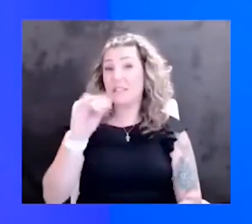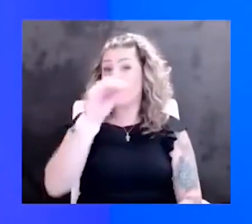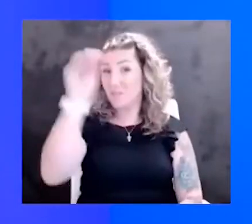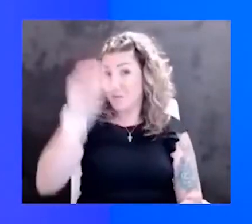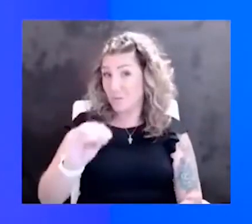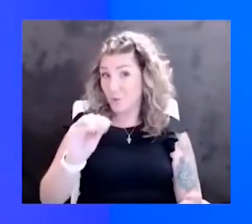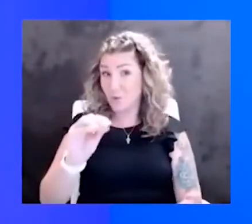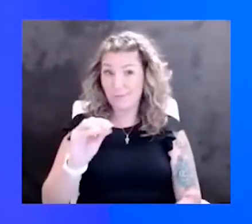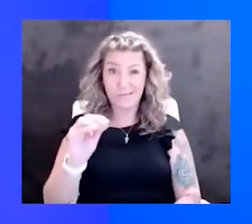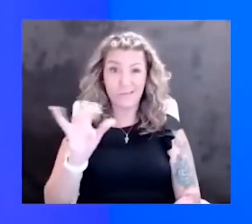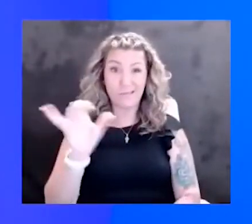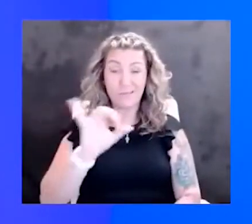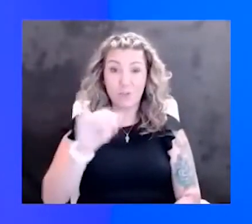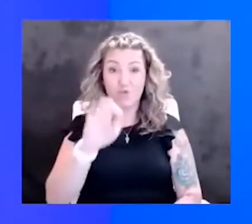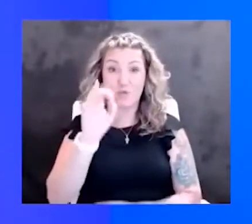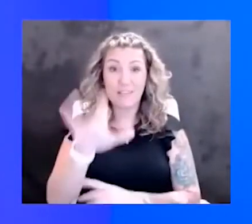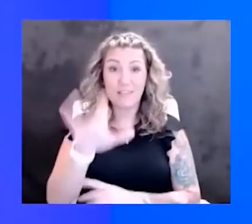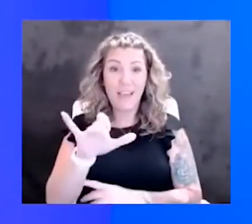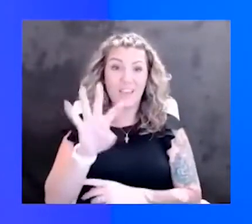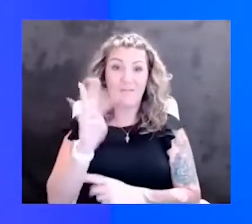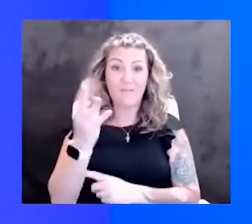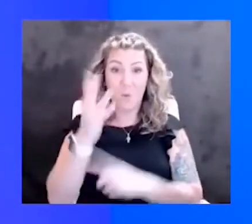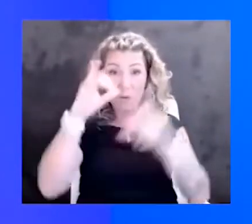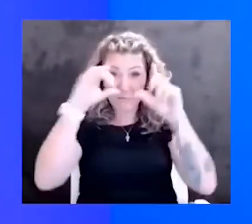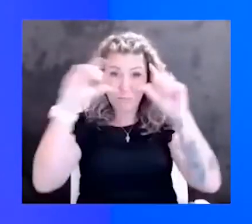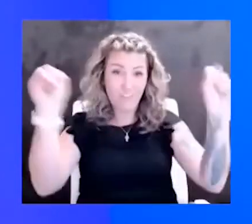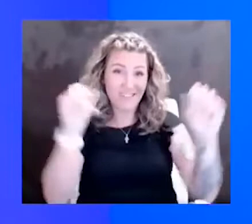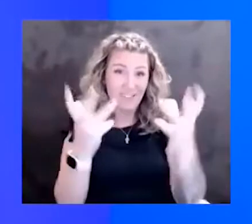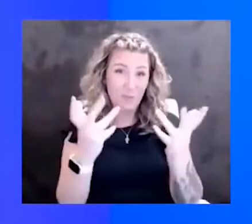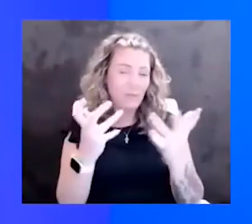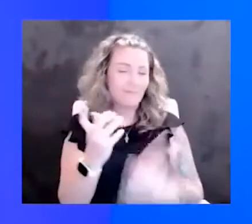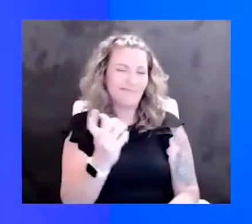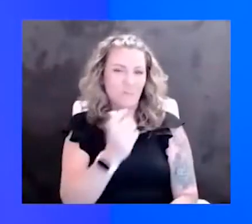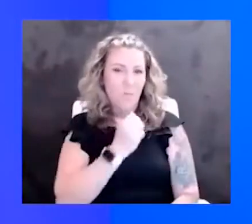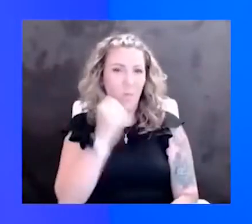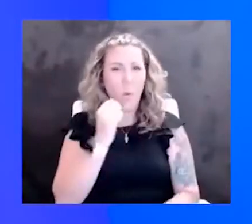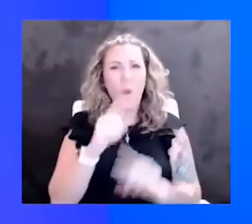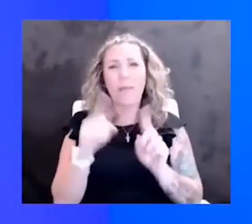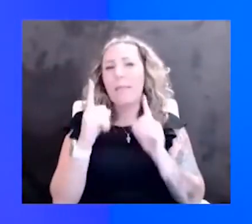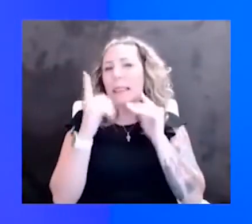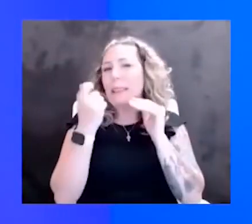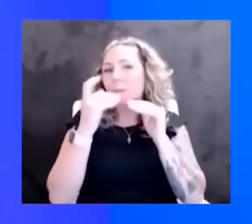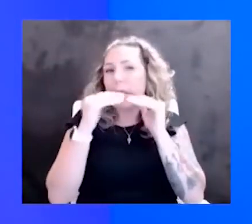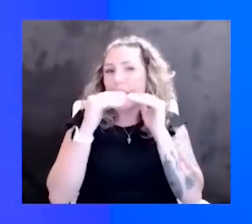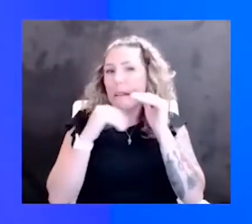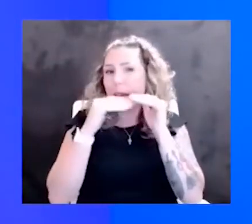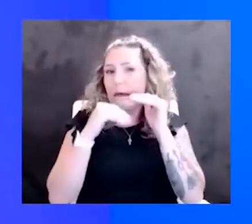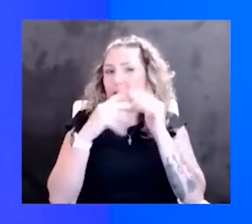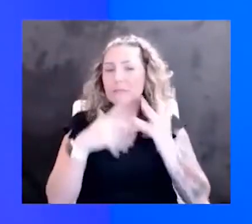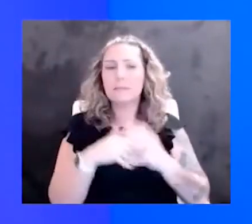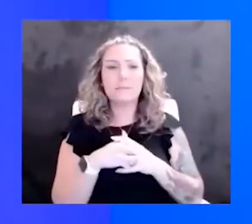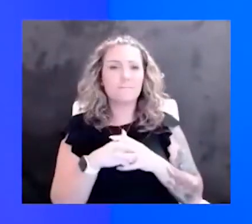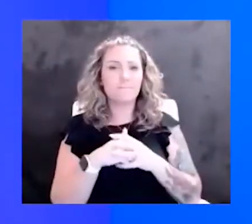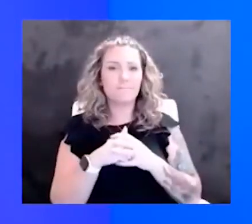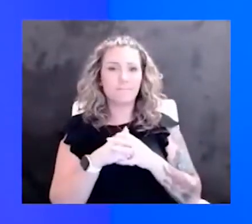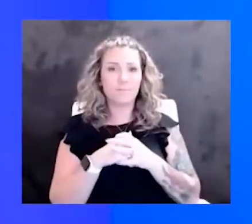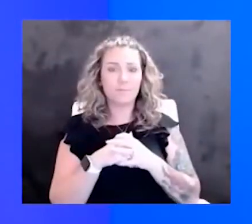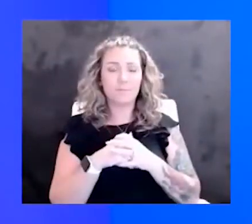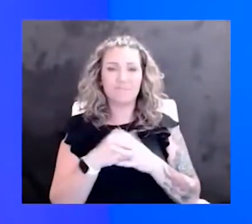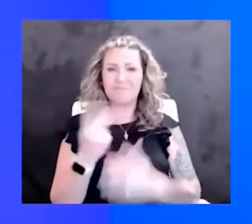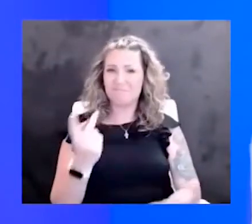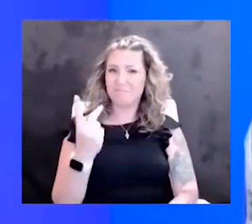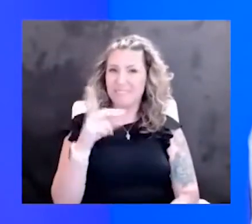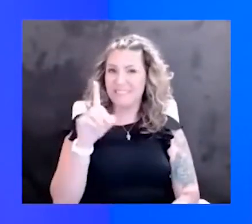president? No, we won't. We'll probably be just a little bit less than that. And Dana and I have talked forever on